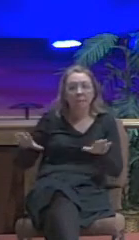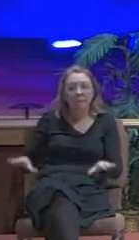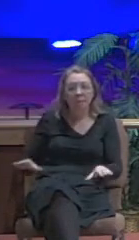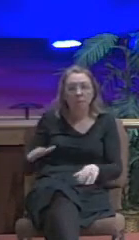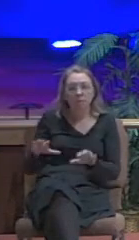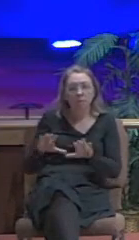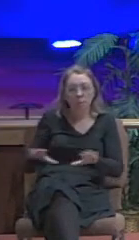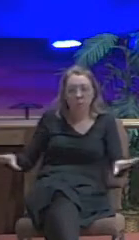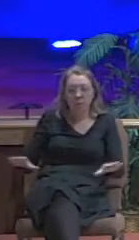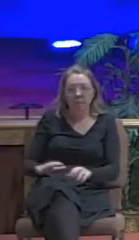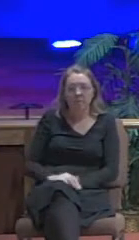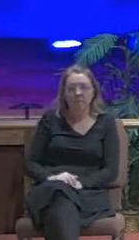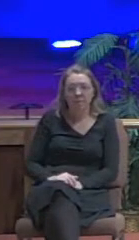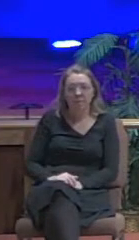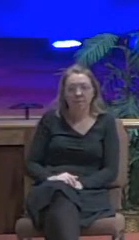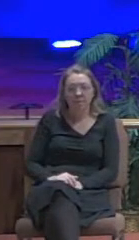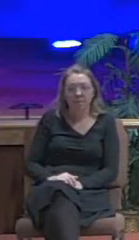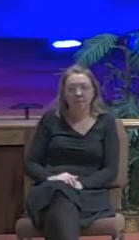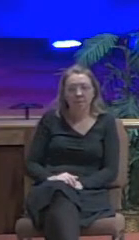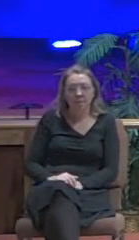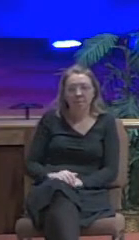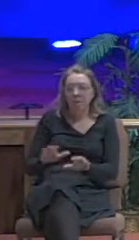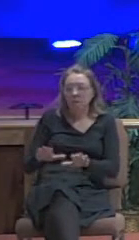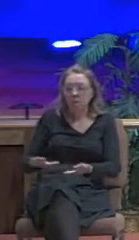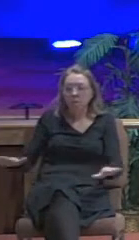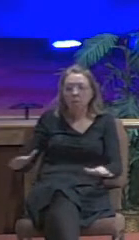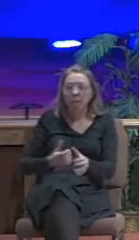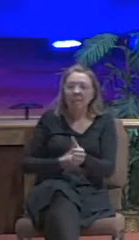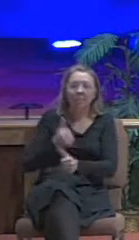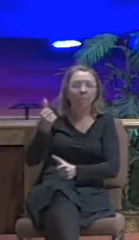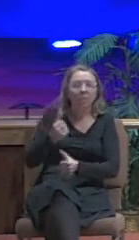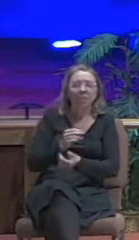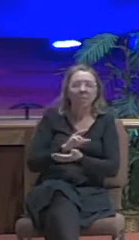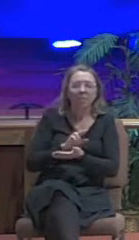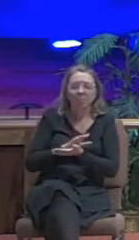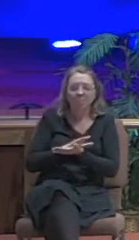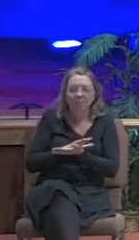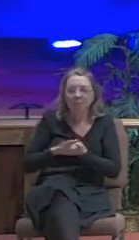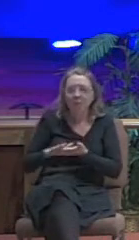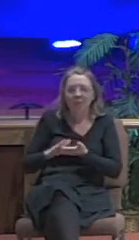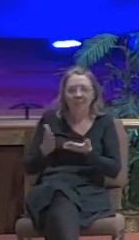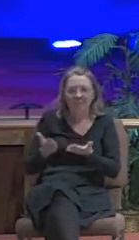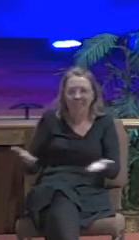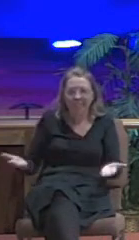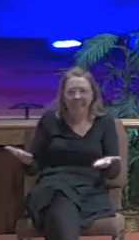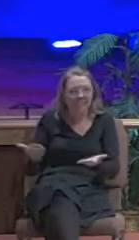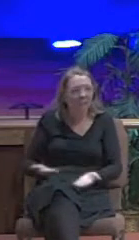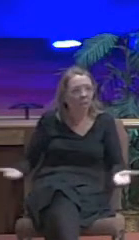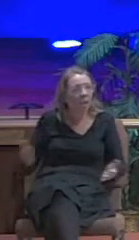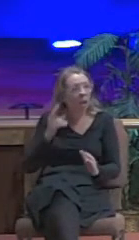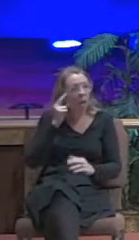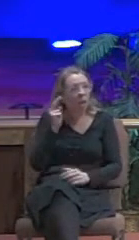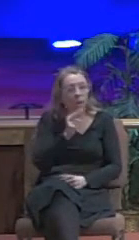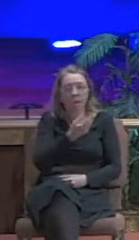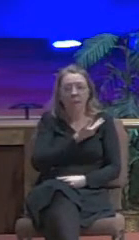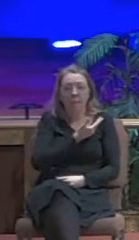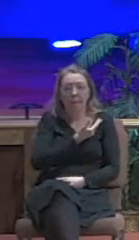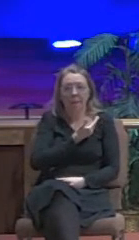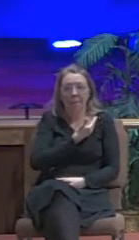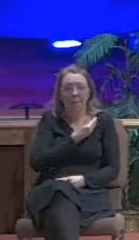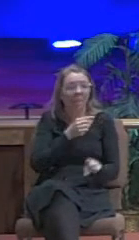His children are the most pure things on the face of the earth. Look at this little baby here. Can you get any more pure than that?